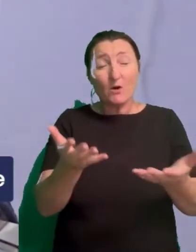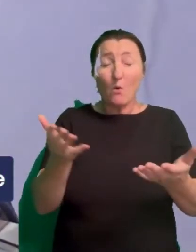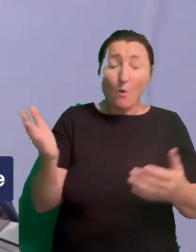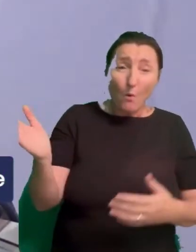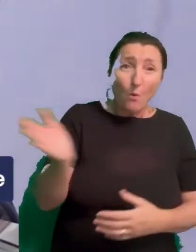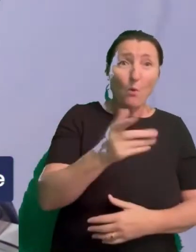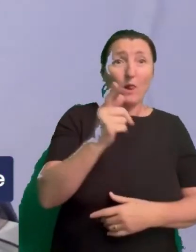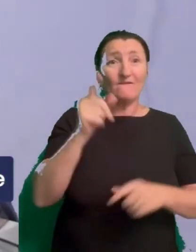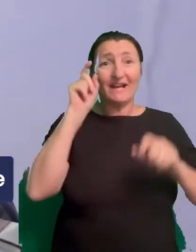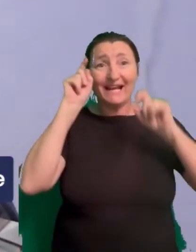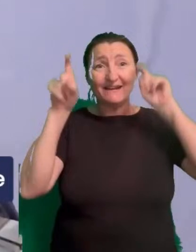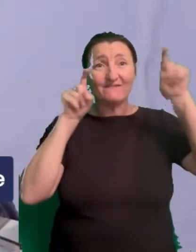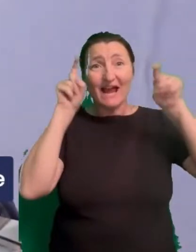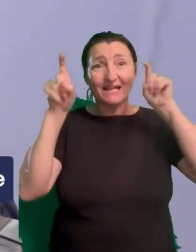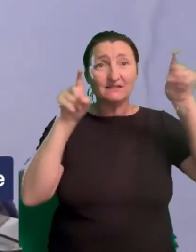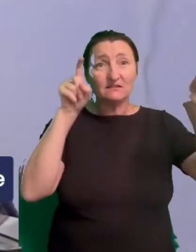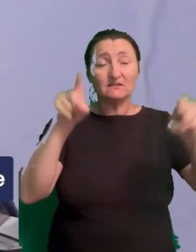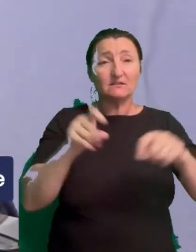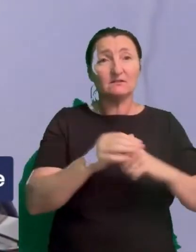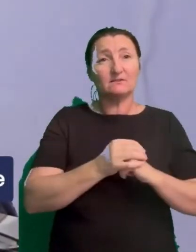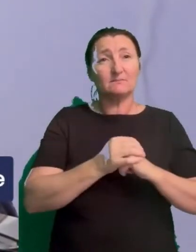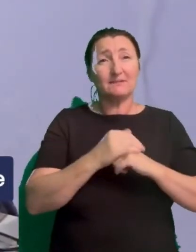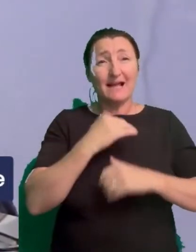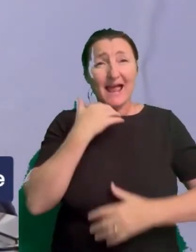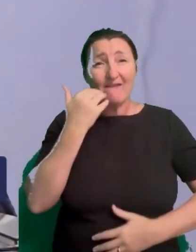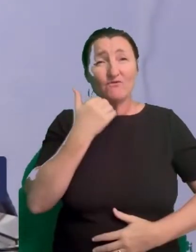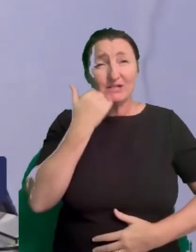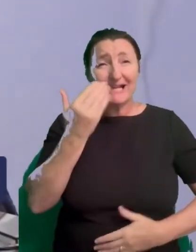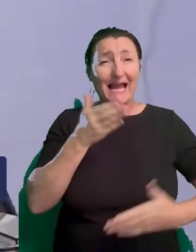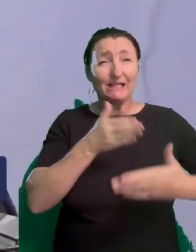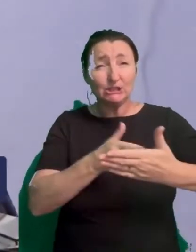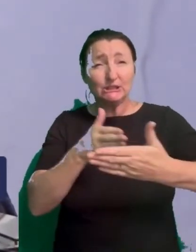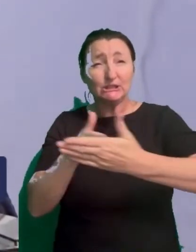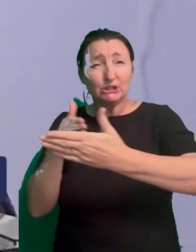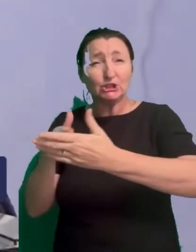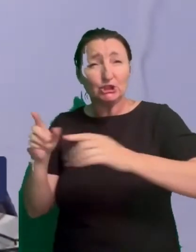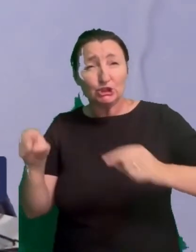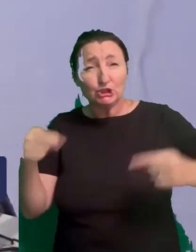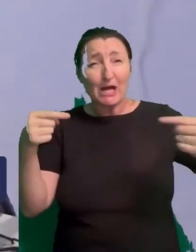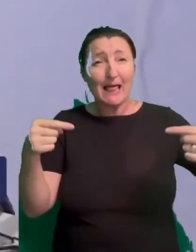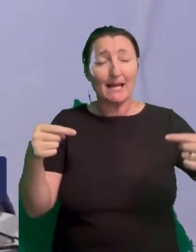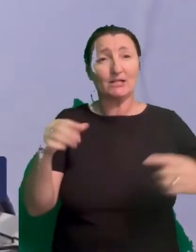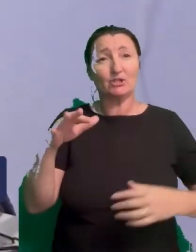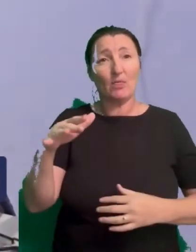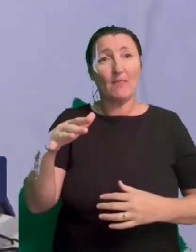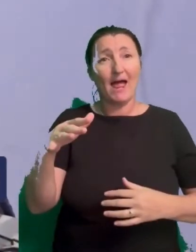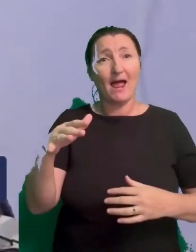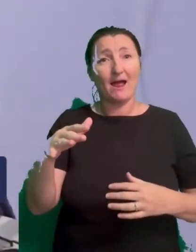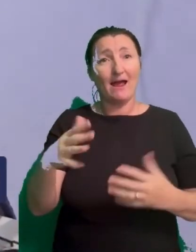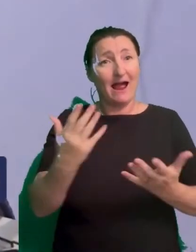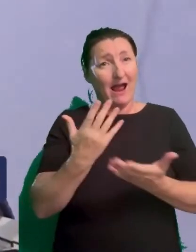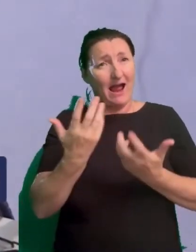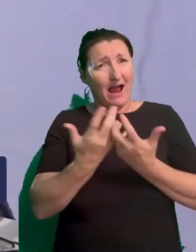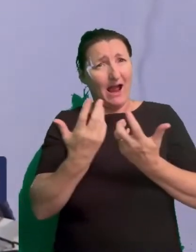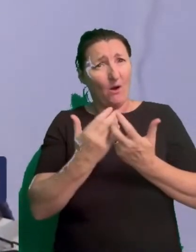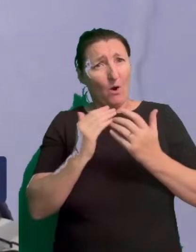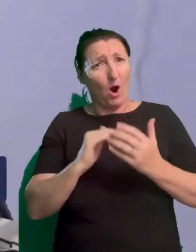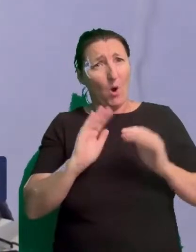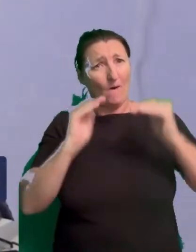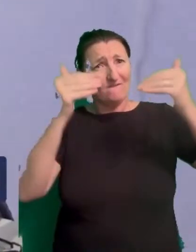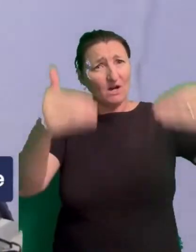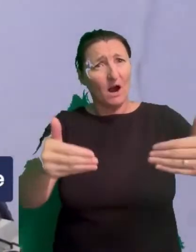every day is a challenge, and to overcome those challenges we try to find our own